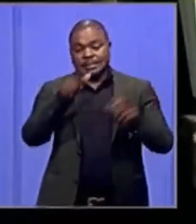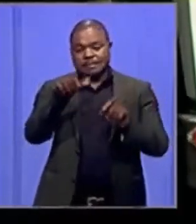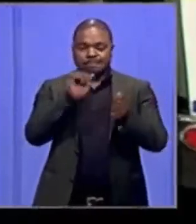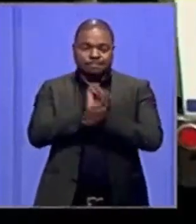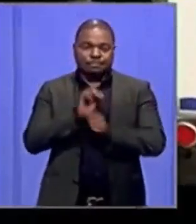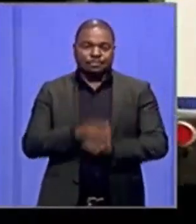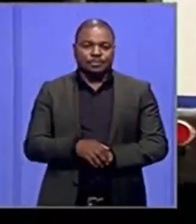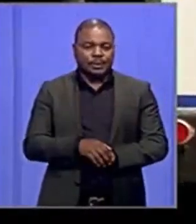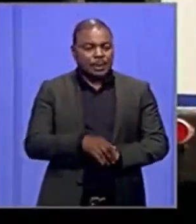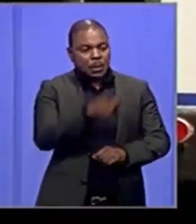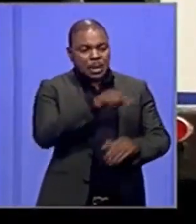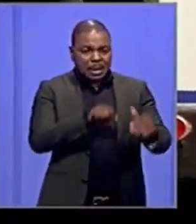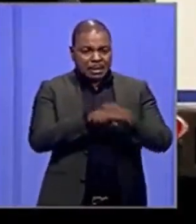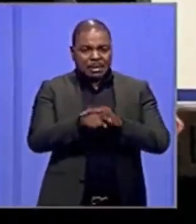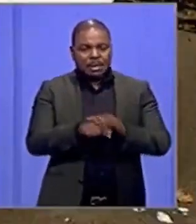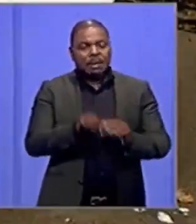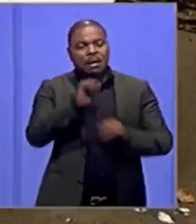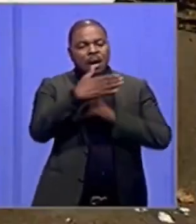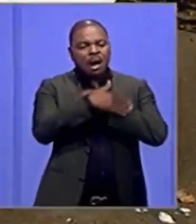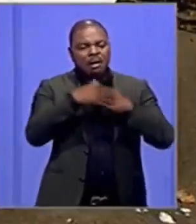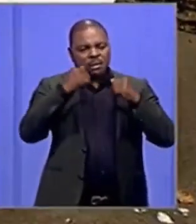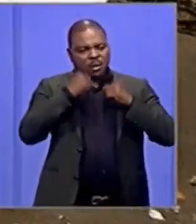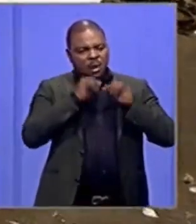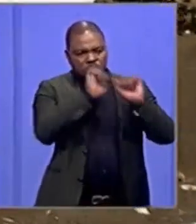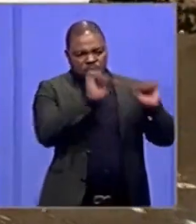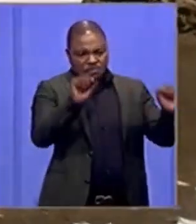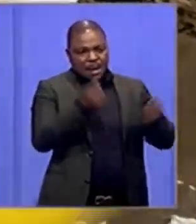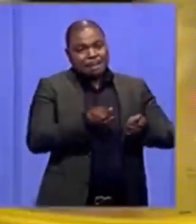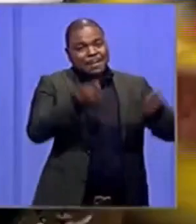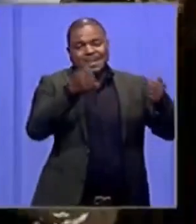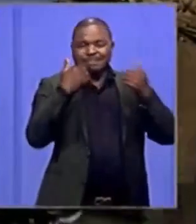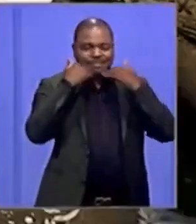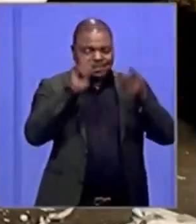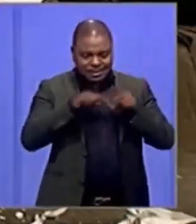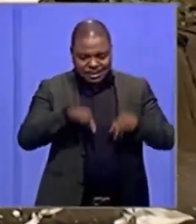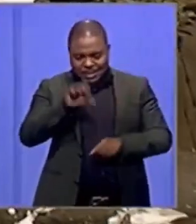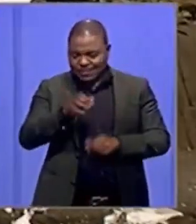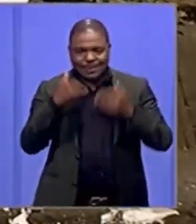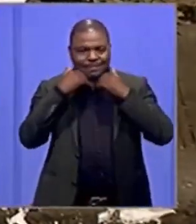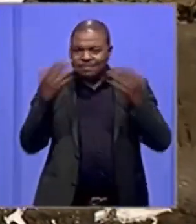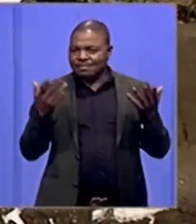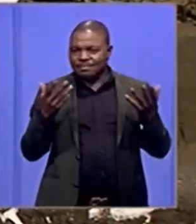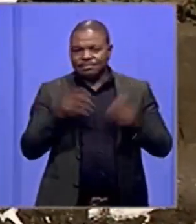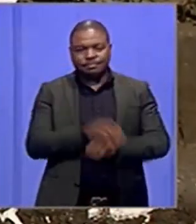Batshabi ba gana go boela kwa dinageng tsa bone tsa tsalo mme ga ba batle go nna mono Afrika Borwa.